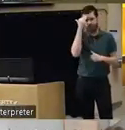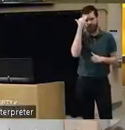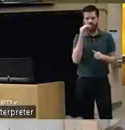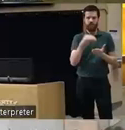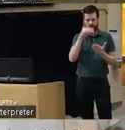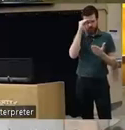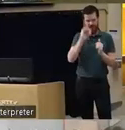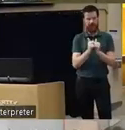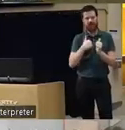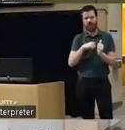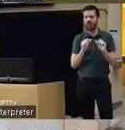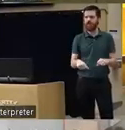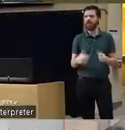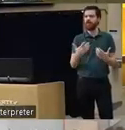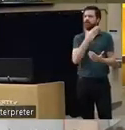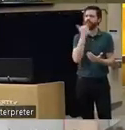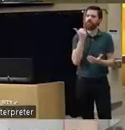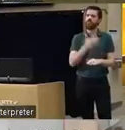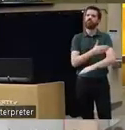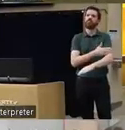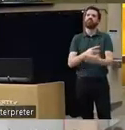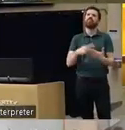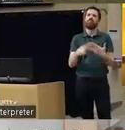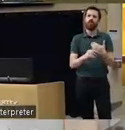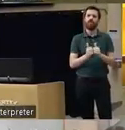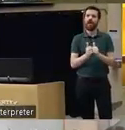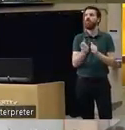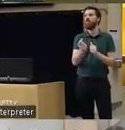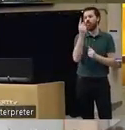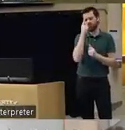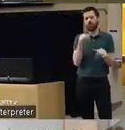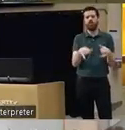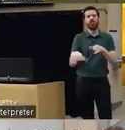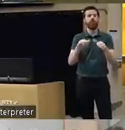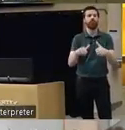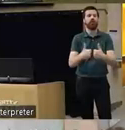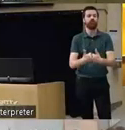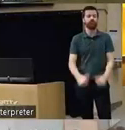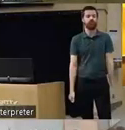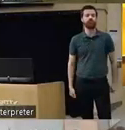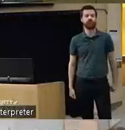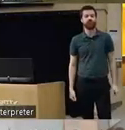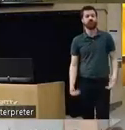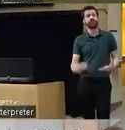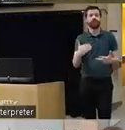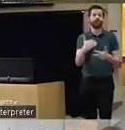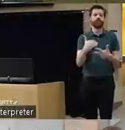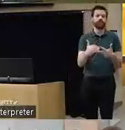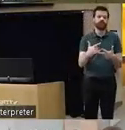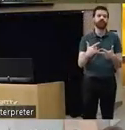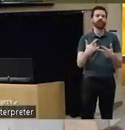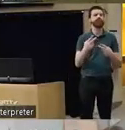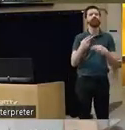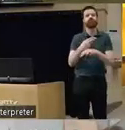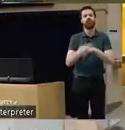how we can all better these programs by understanding some of those common challenges. And lastly, there's universal screening for